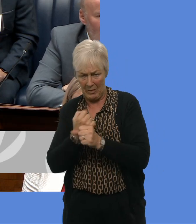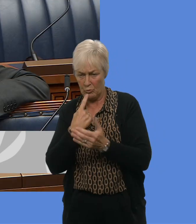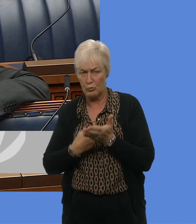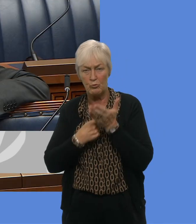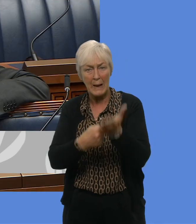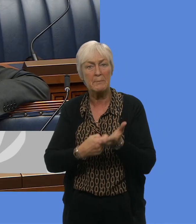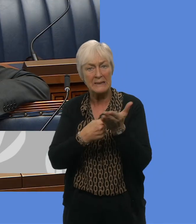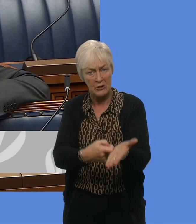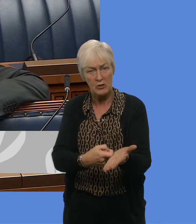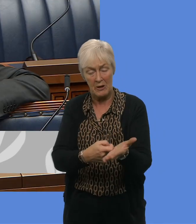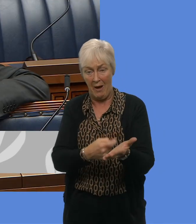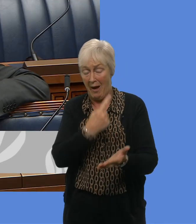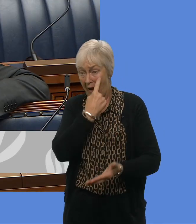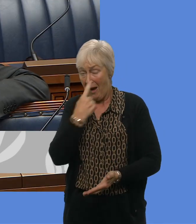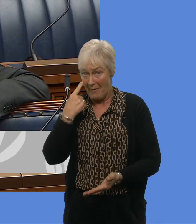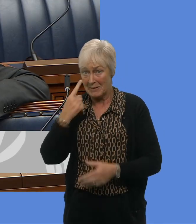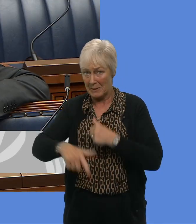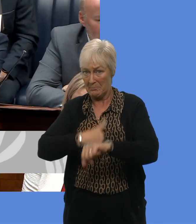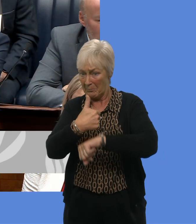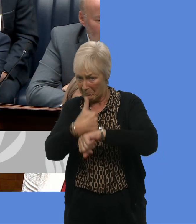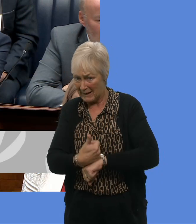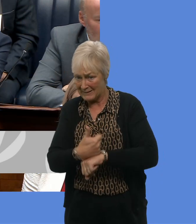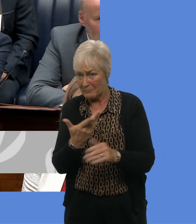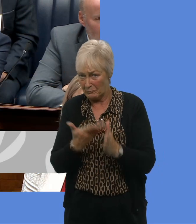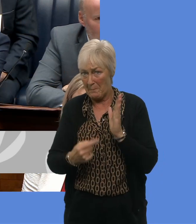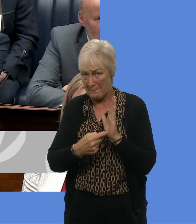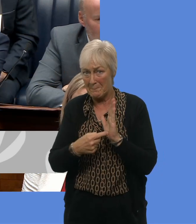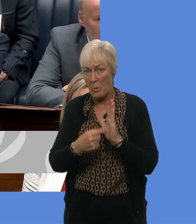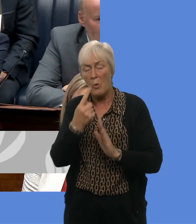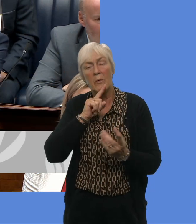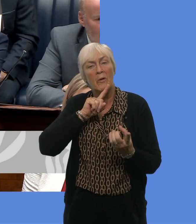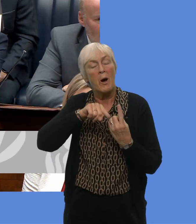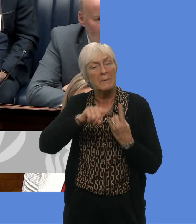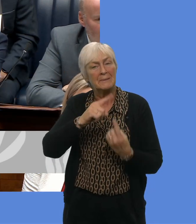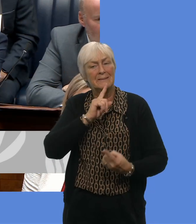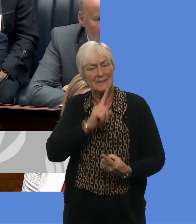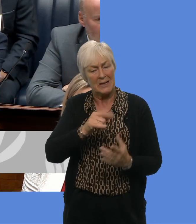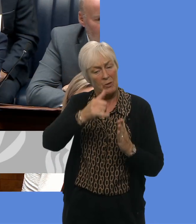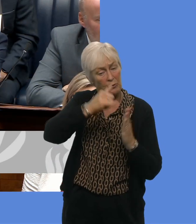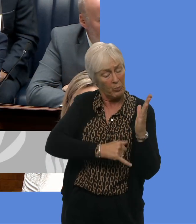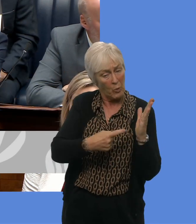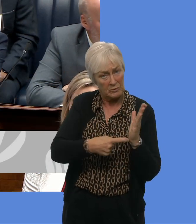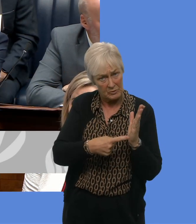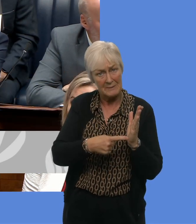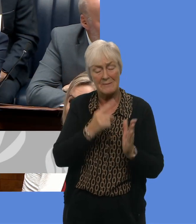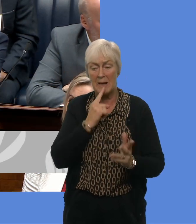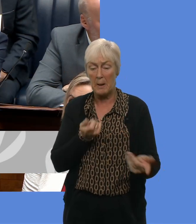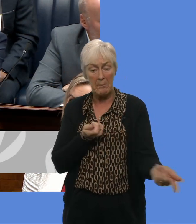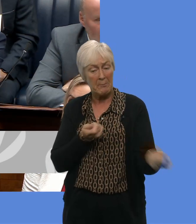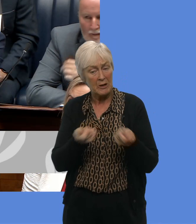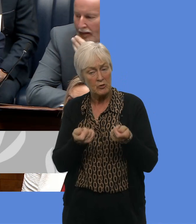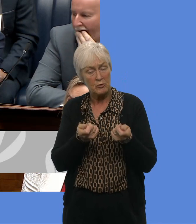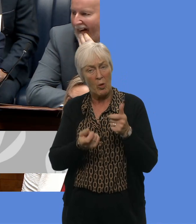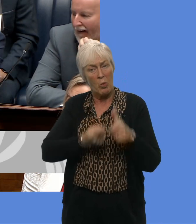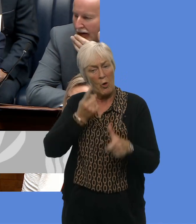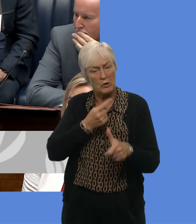recommendation, and there was an evidence base for that. And one of the comments that was highlighted in that report was that the managing authority role has